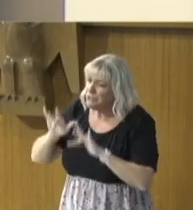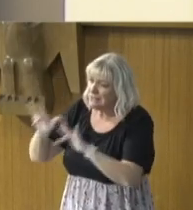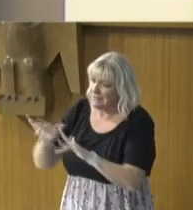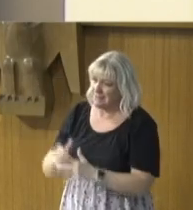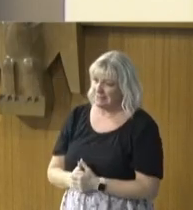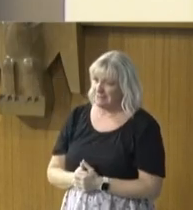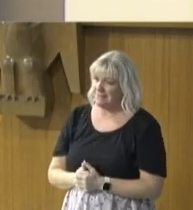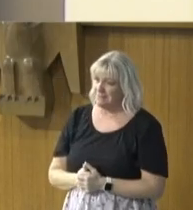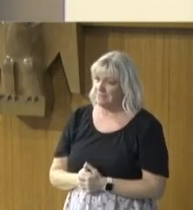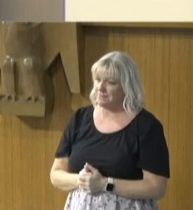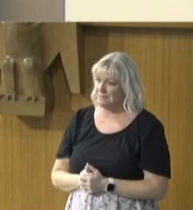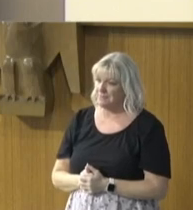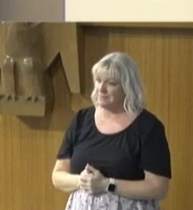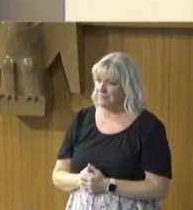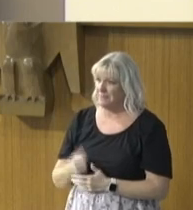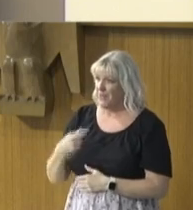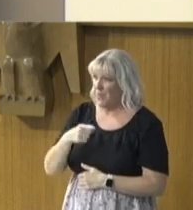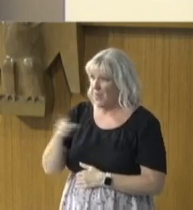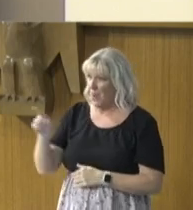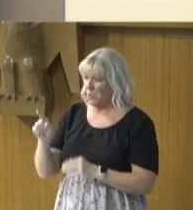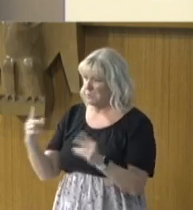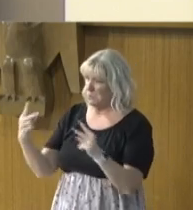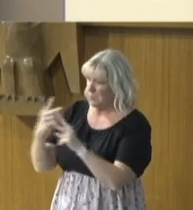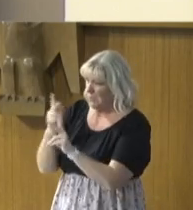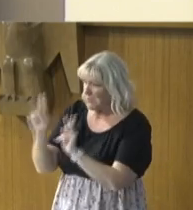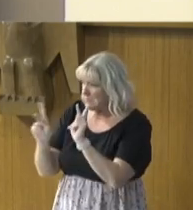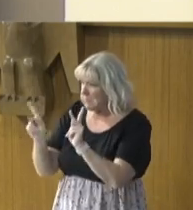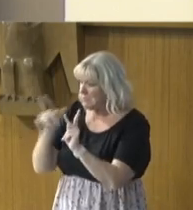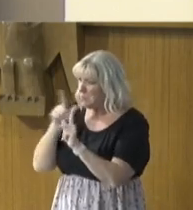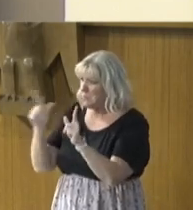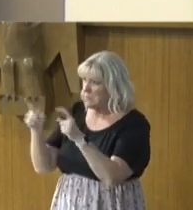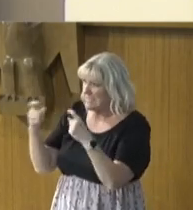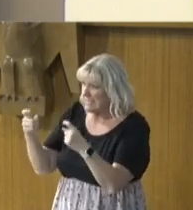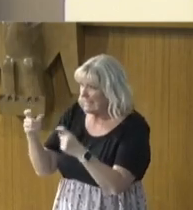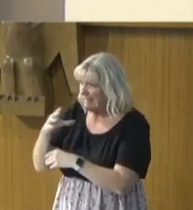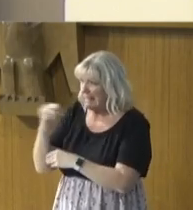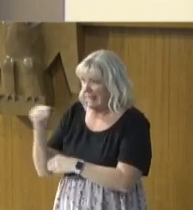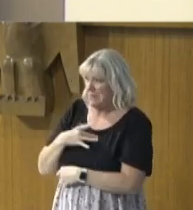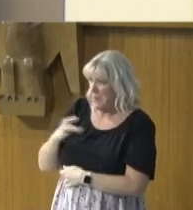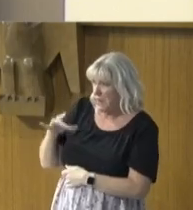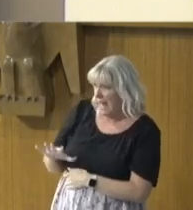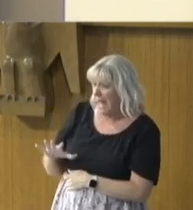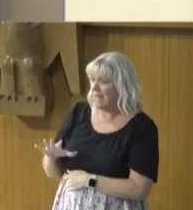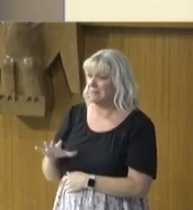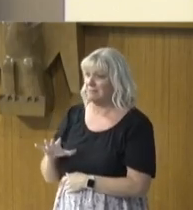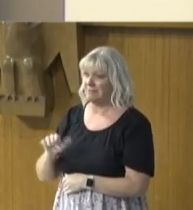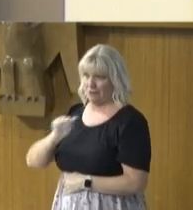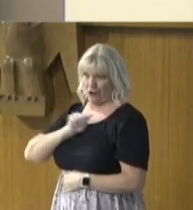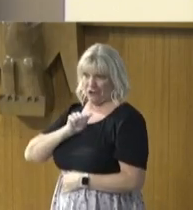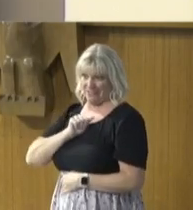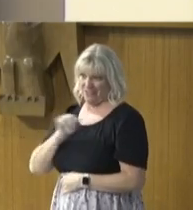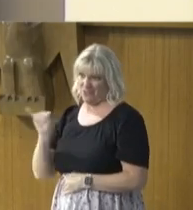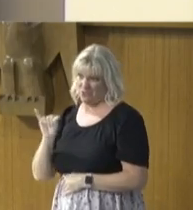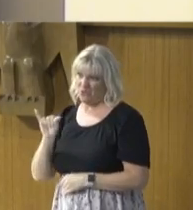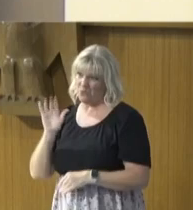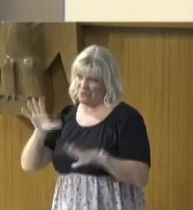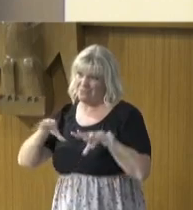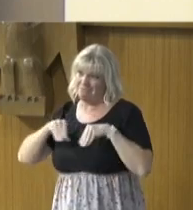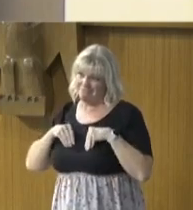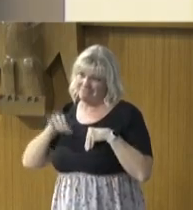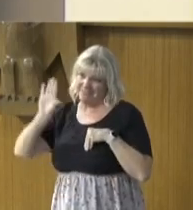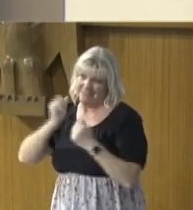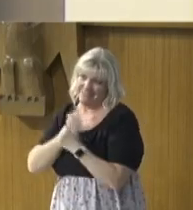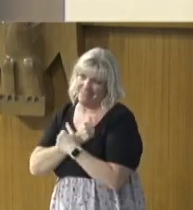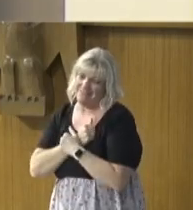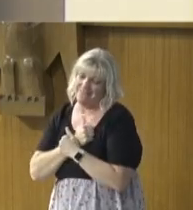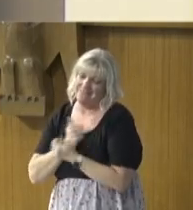even the people-iest people, including ourselves. Amen.